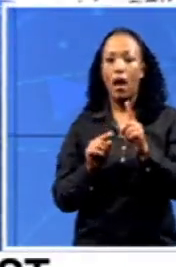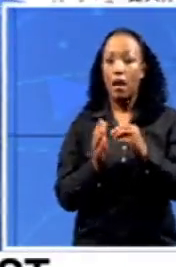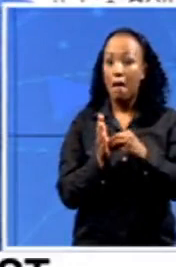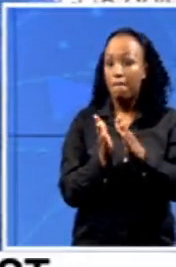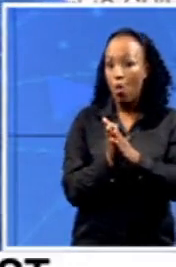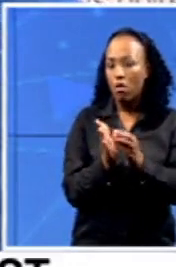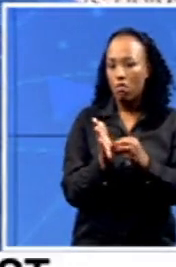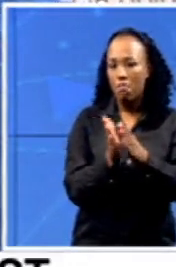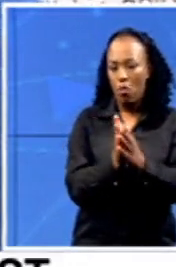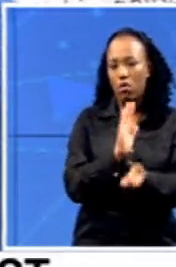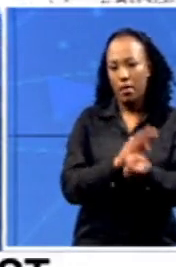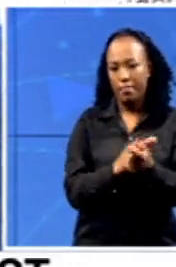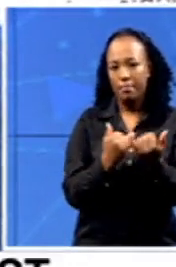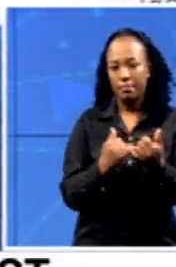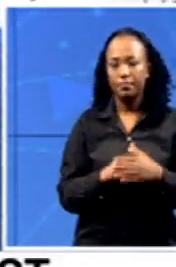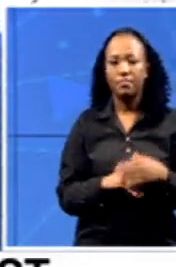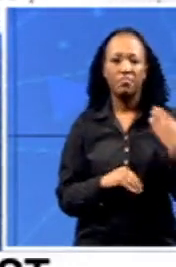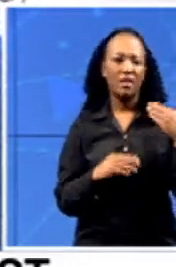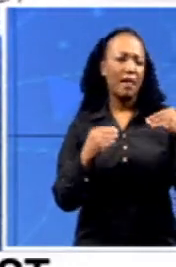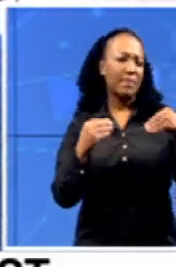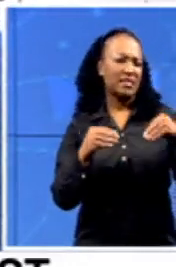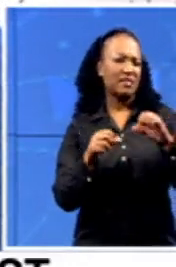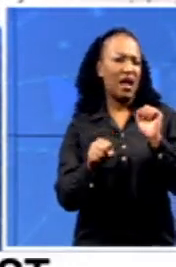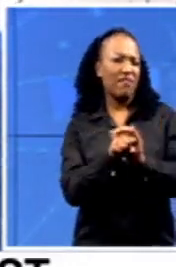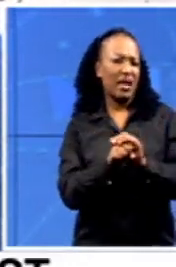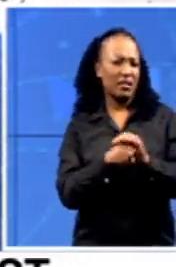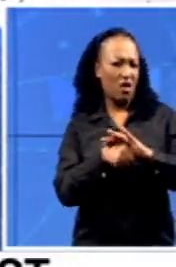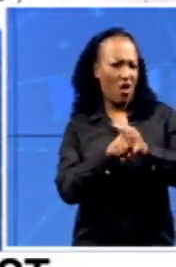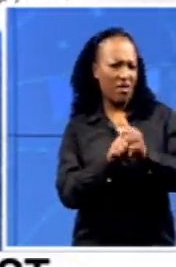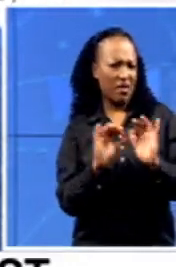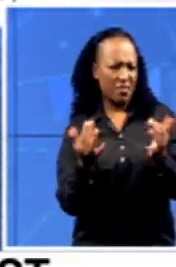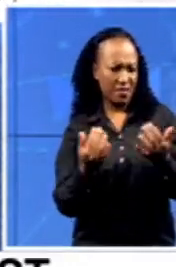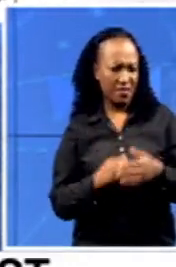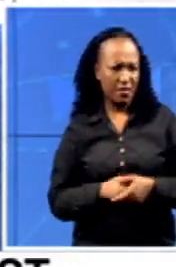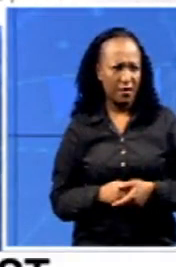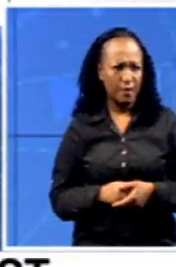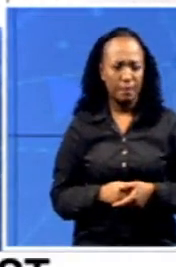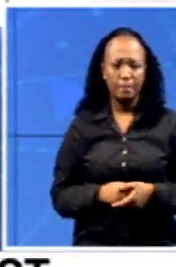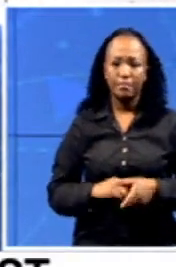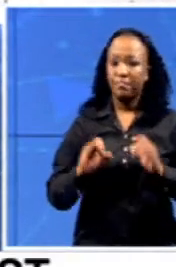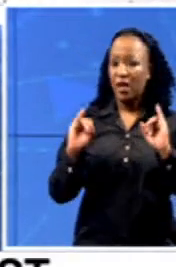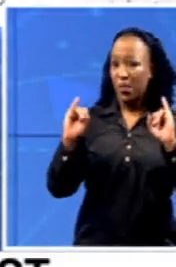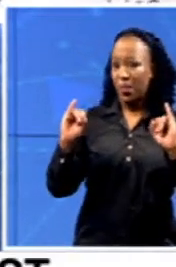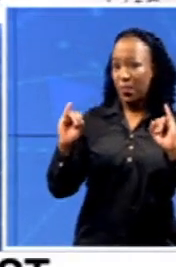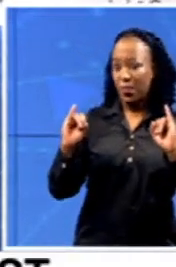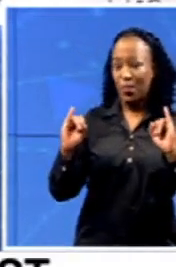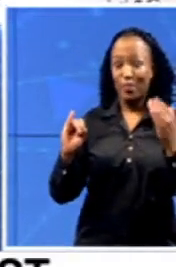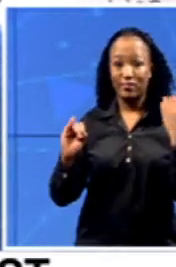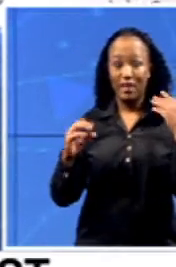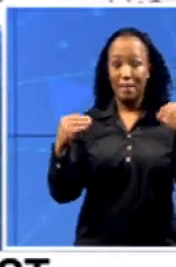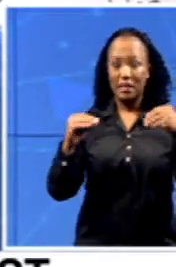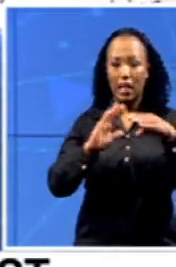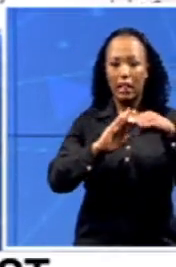bookings. How was your business affected by COVID-19? Tremendously. I'd say it basically brought us to our